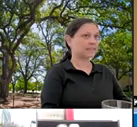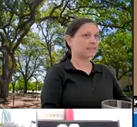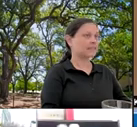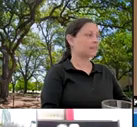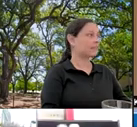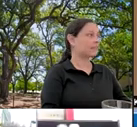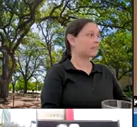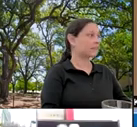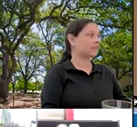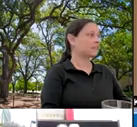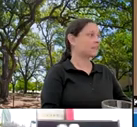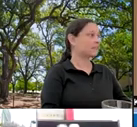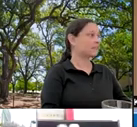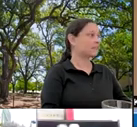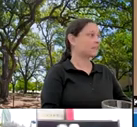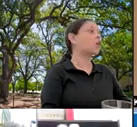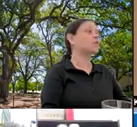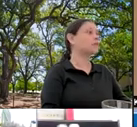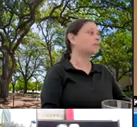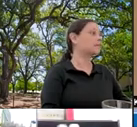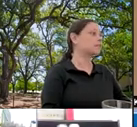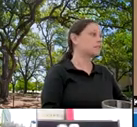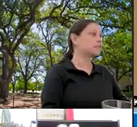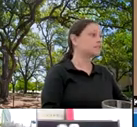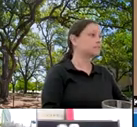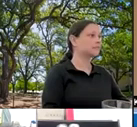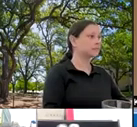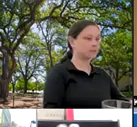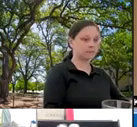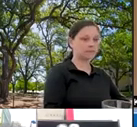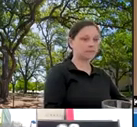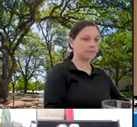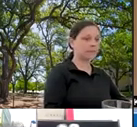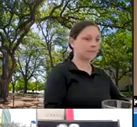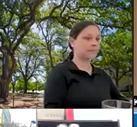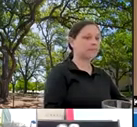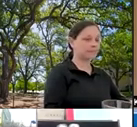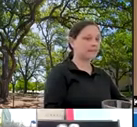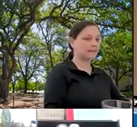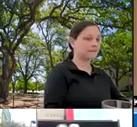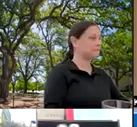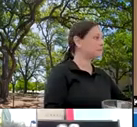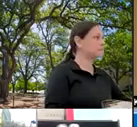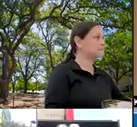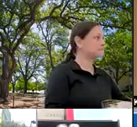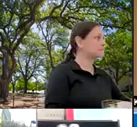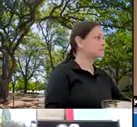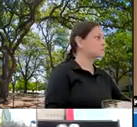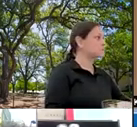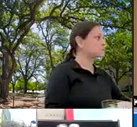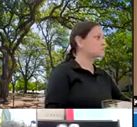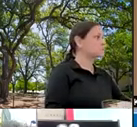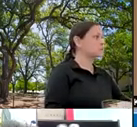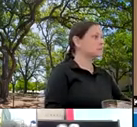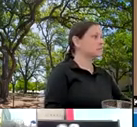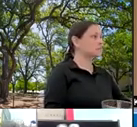I'm not sure. Home visitors, faith-based, proprietary centers. Like, there